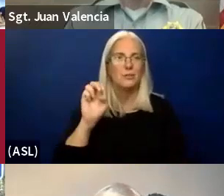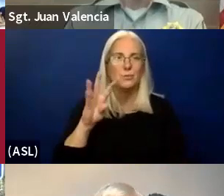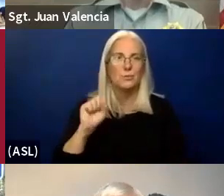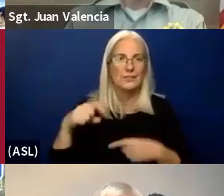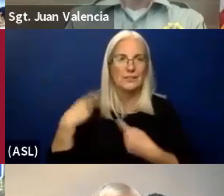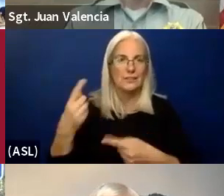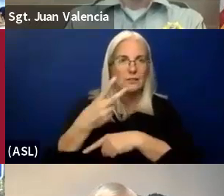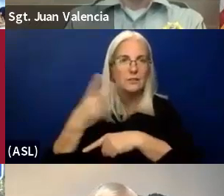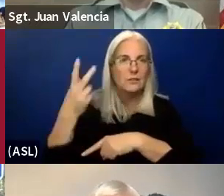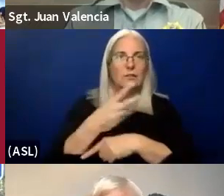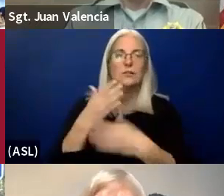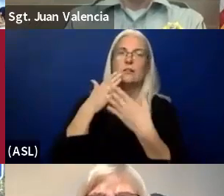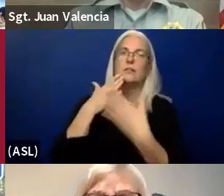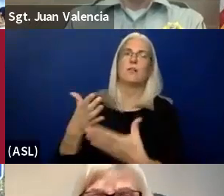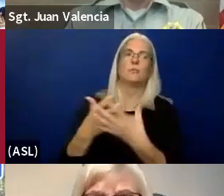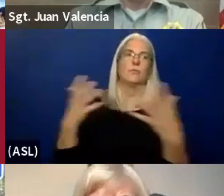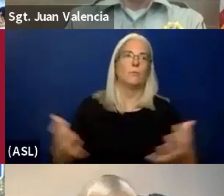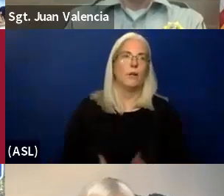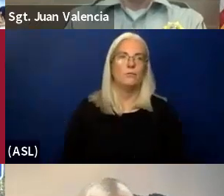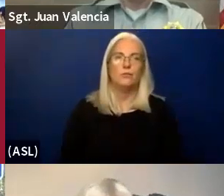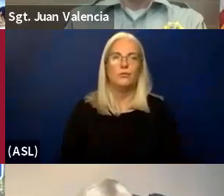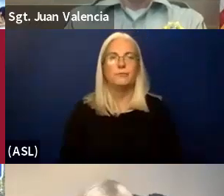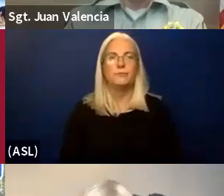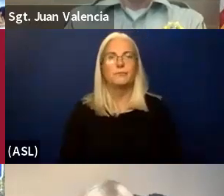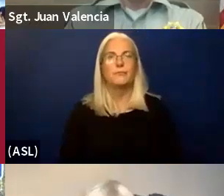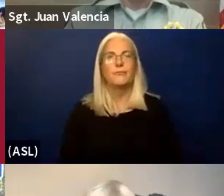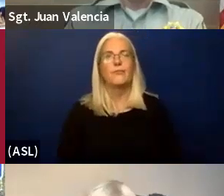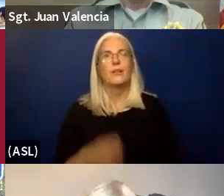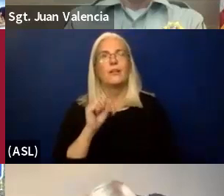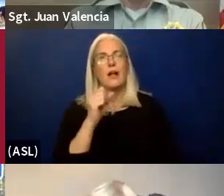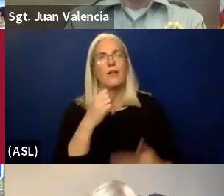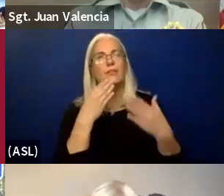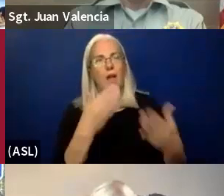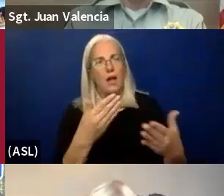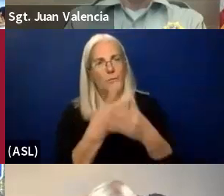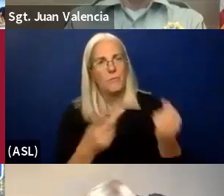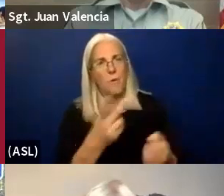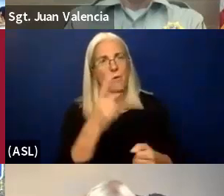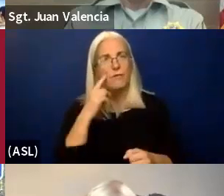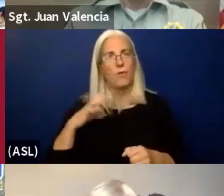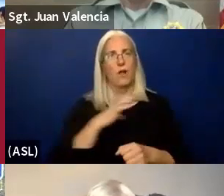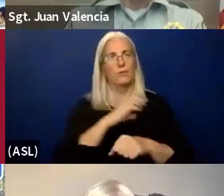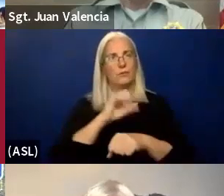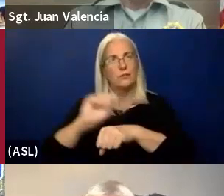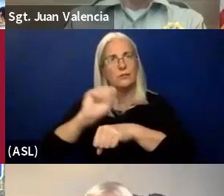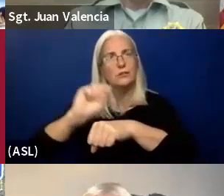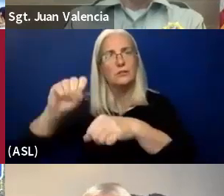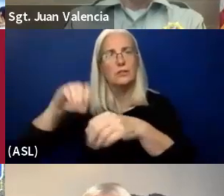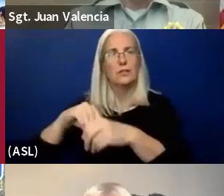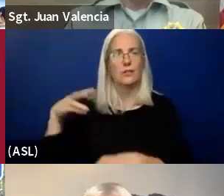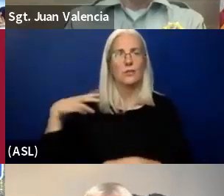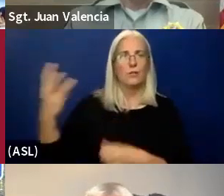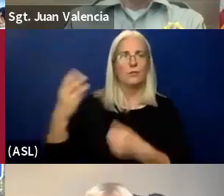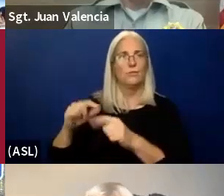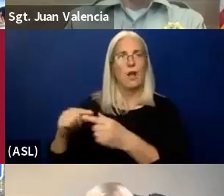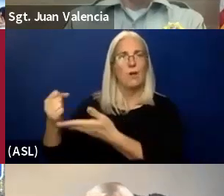Well, thank you both for your work back in Washington on our behalf. And speaking of somebody else who's been working on